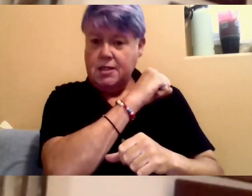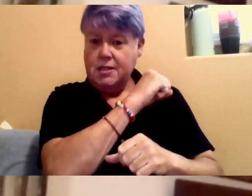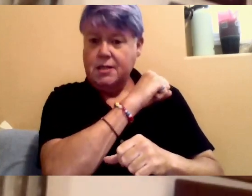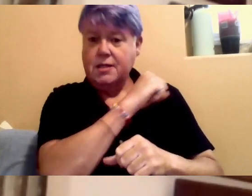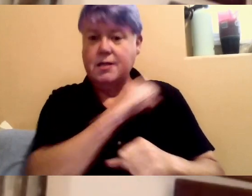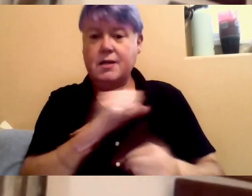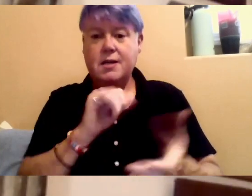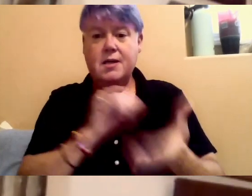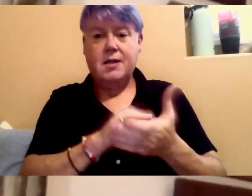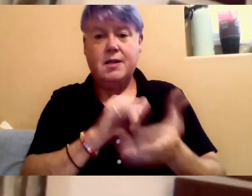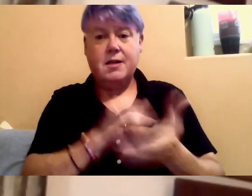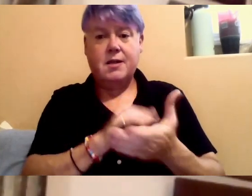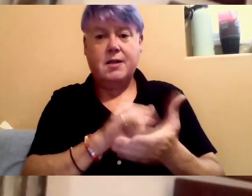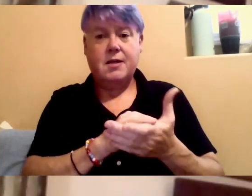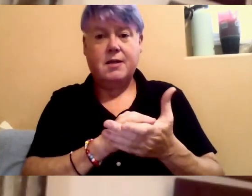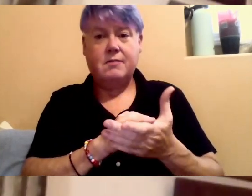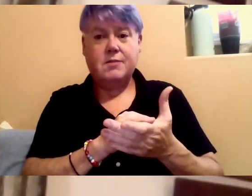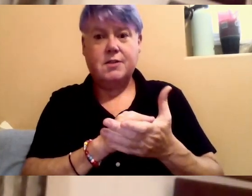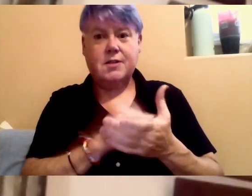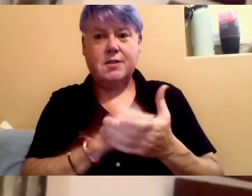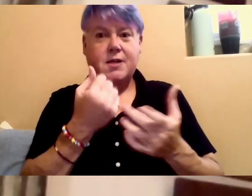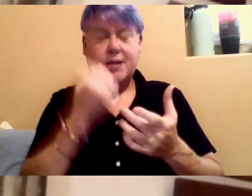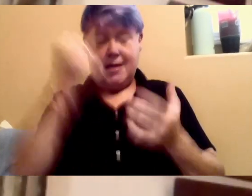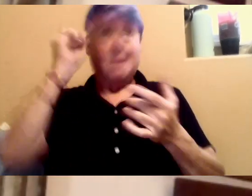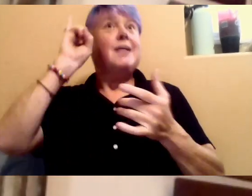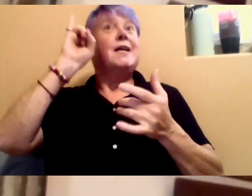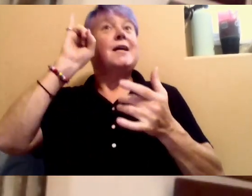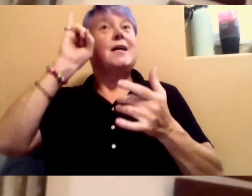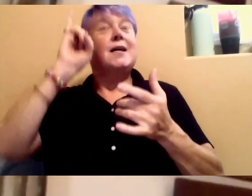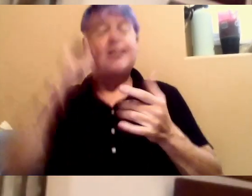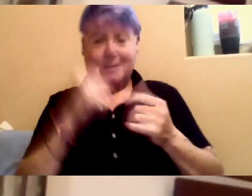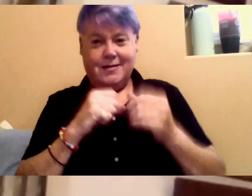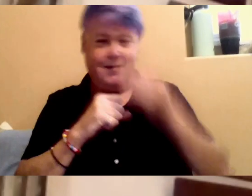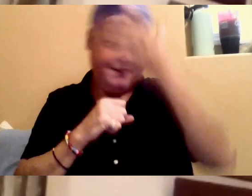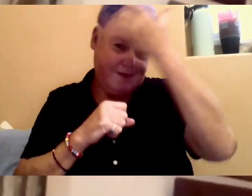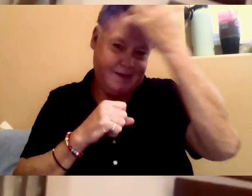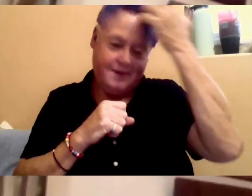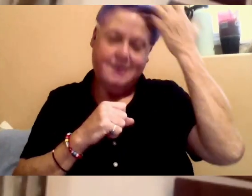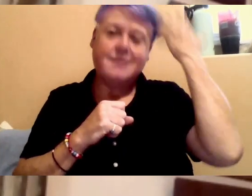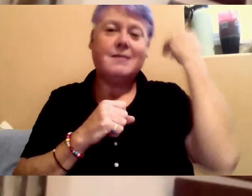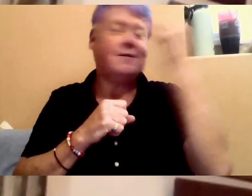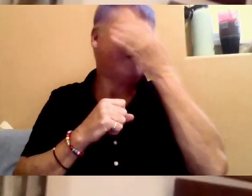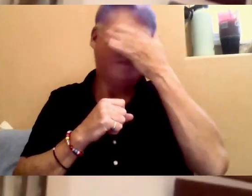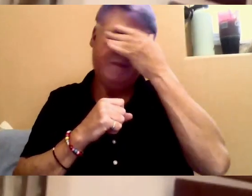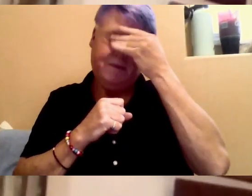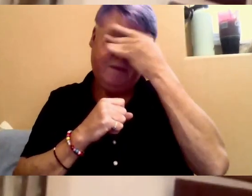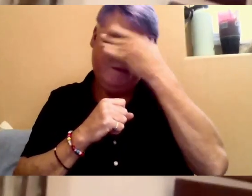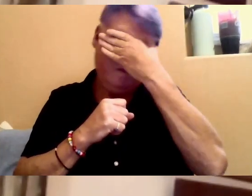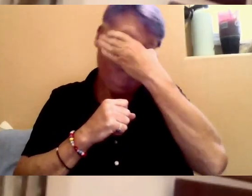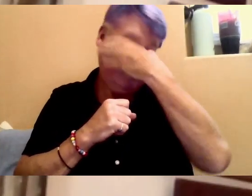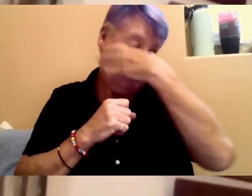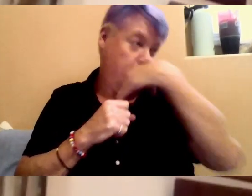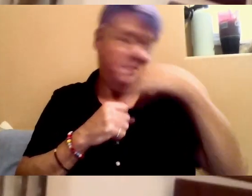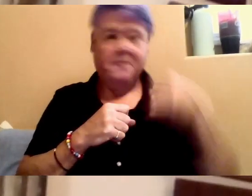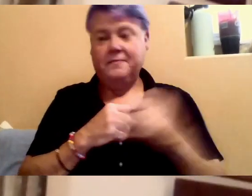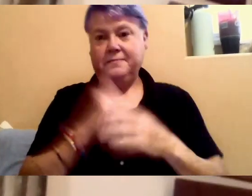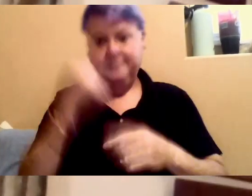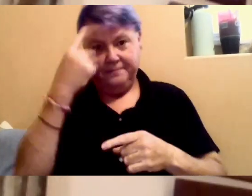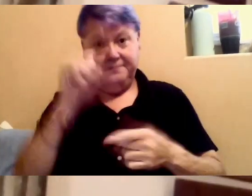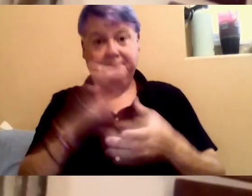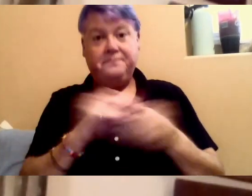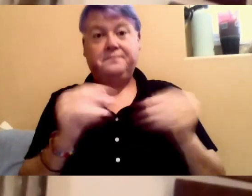that was the spark, if you like, for her storyline. Now, if I go back